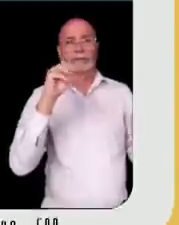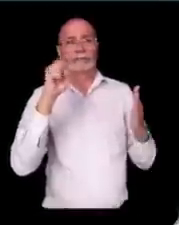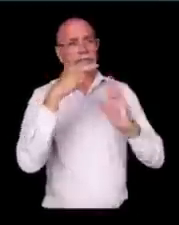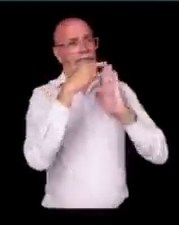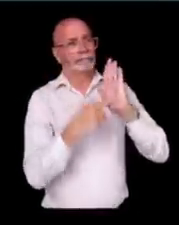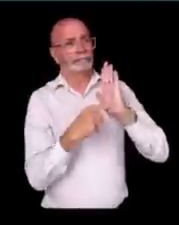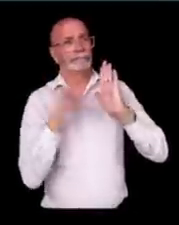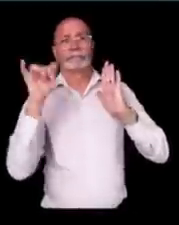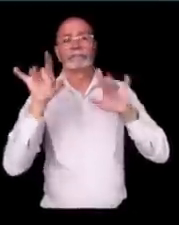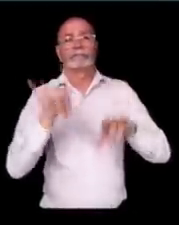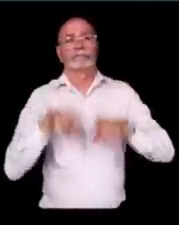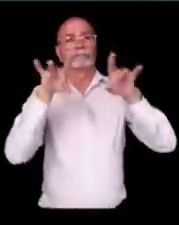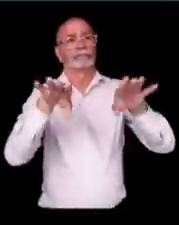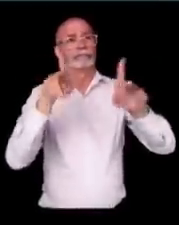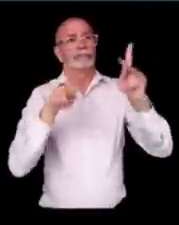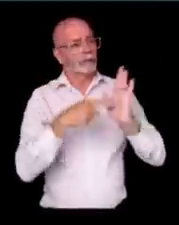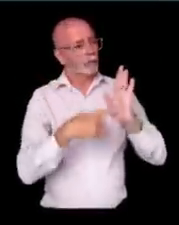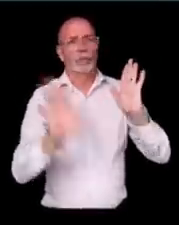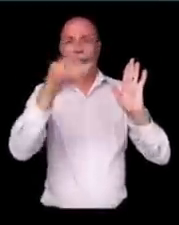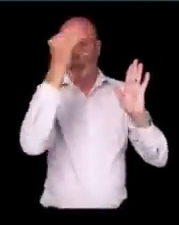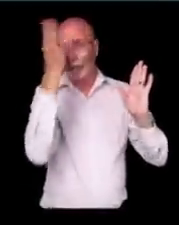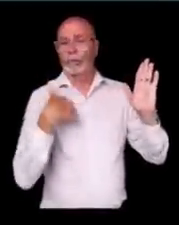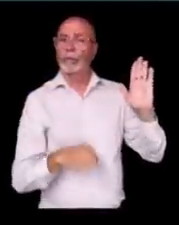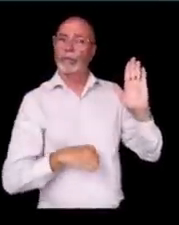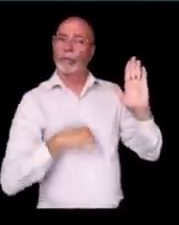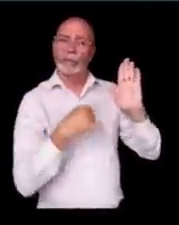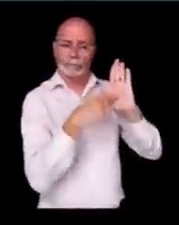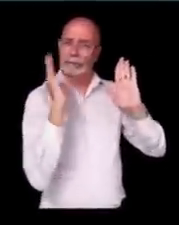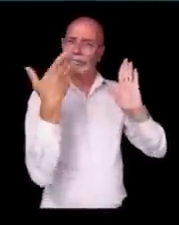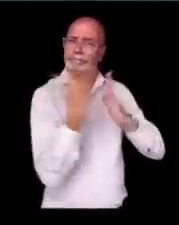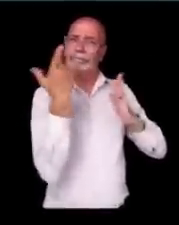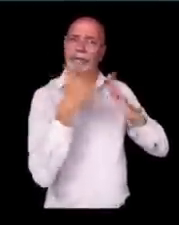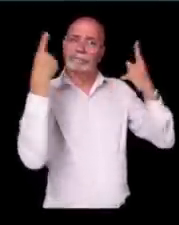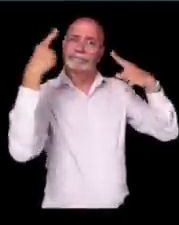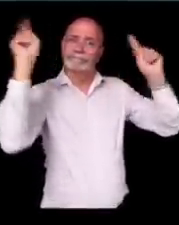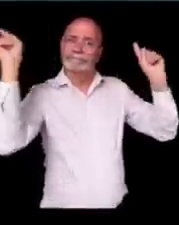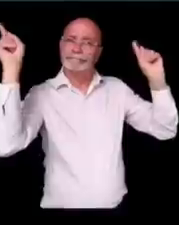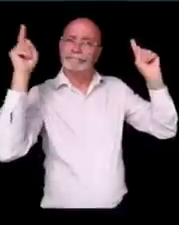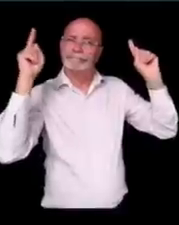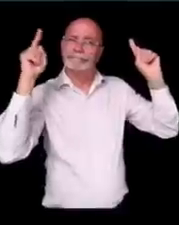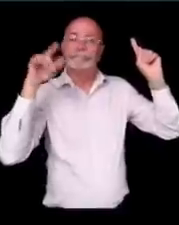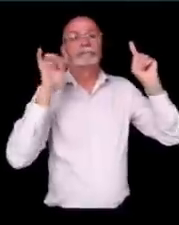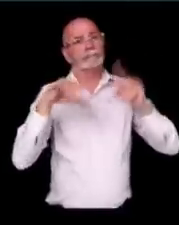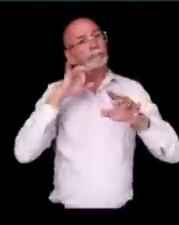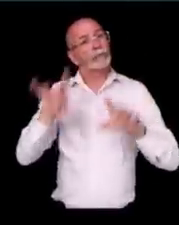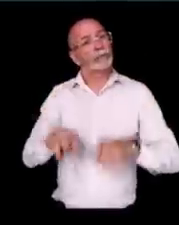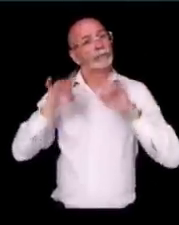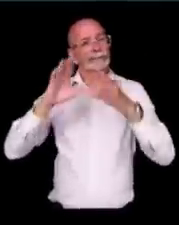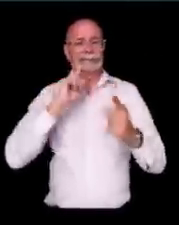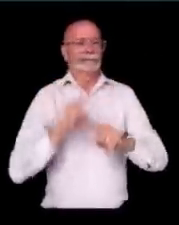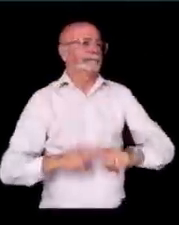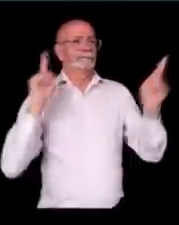as a policy success. They see it as something that differentiates them from the American